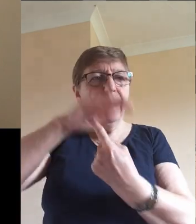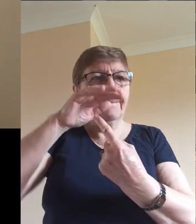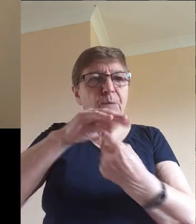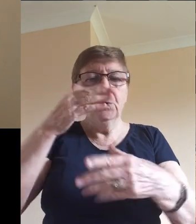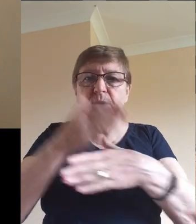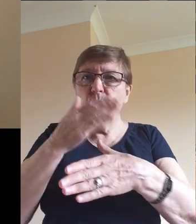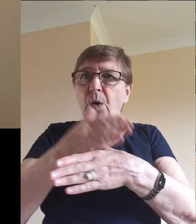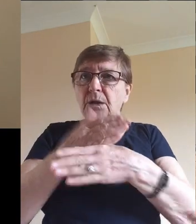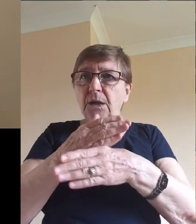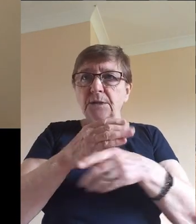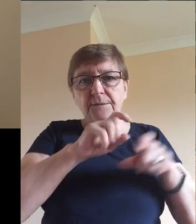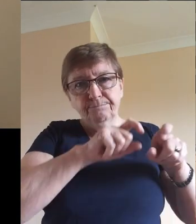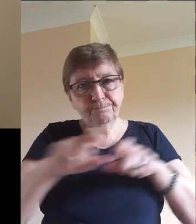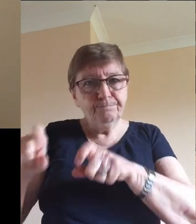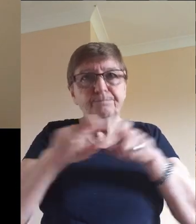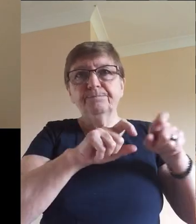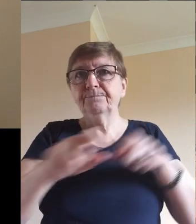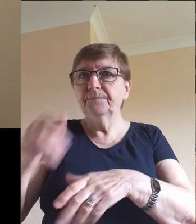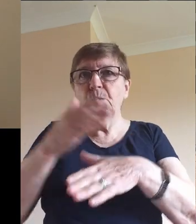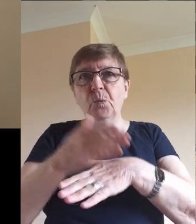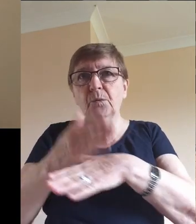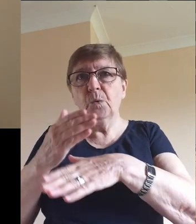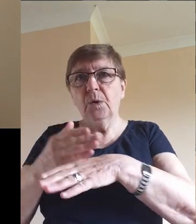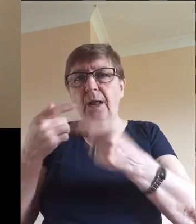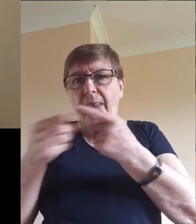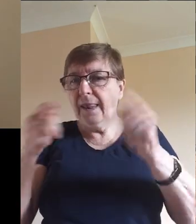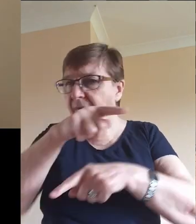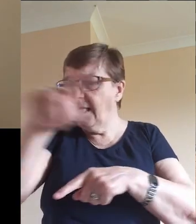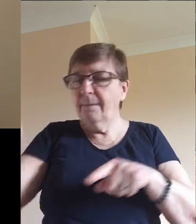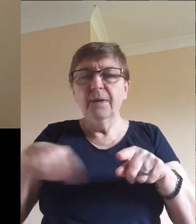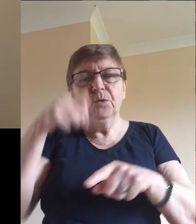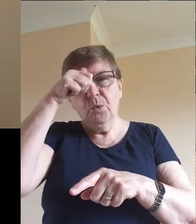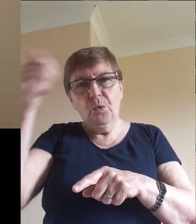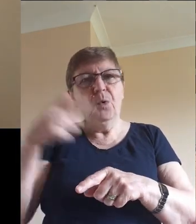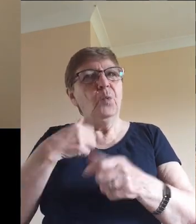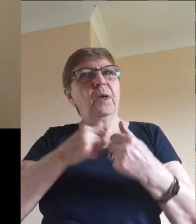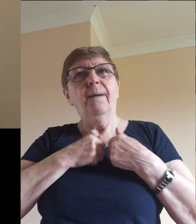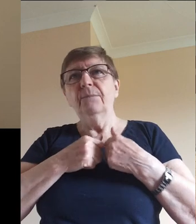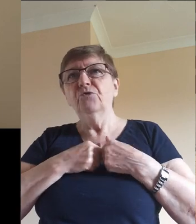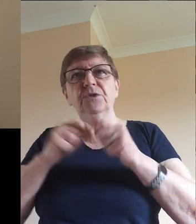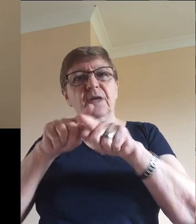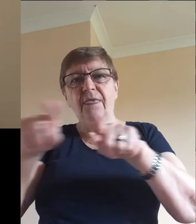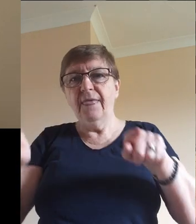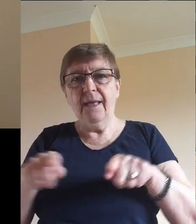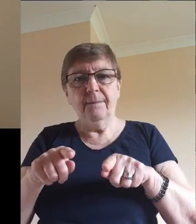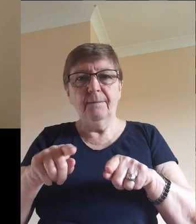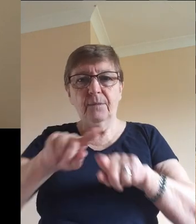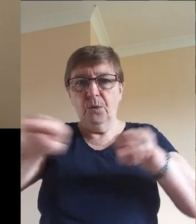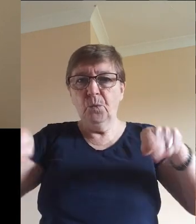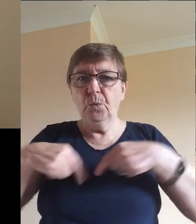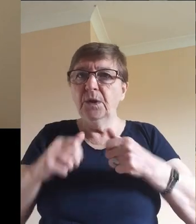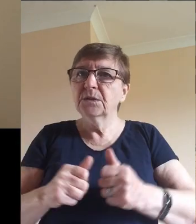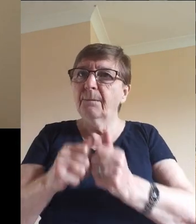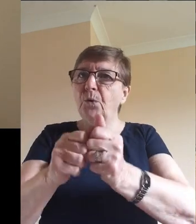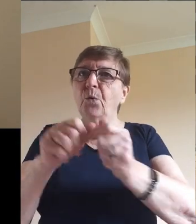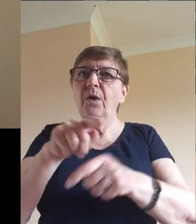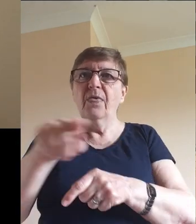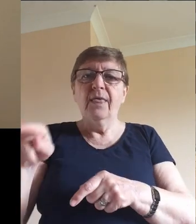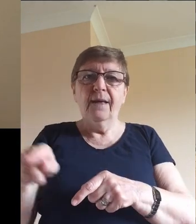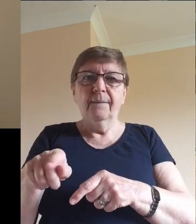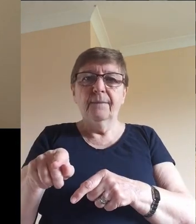know that they are appreciated and supported. And as we enter Holy Week, we thank you for